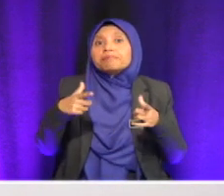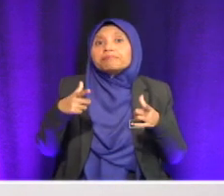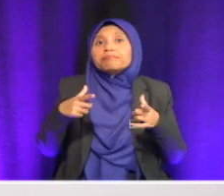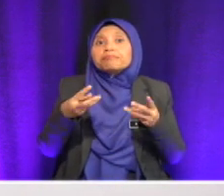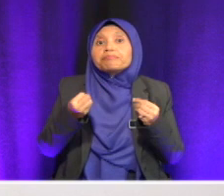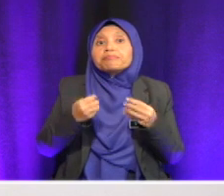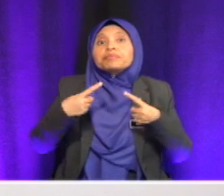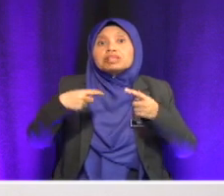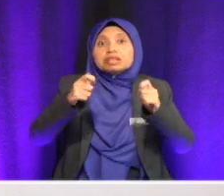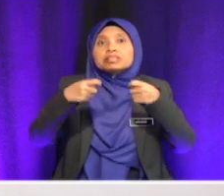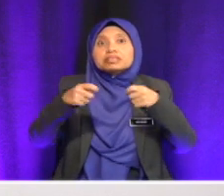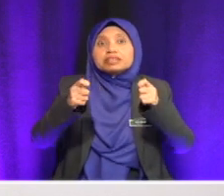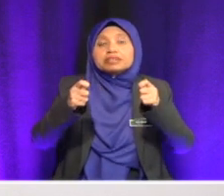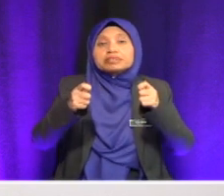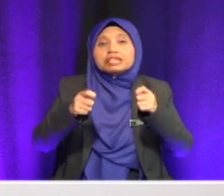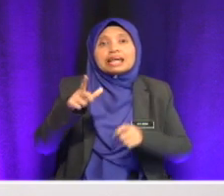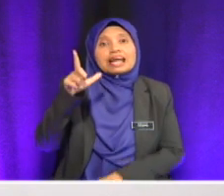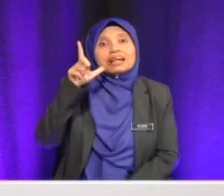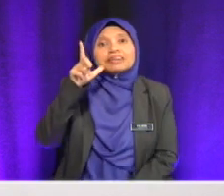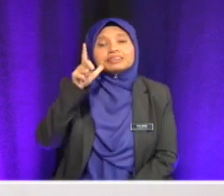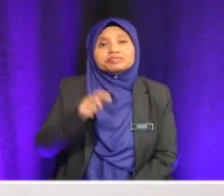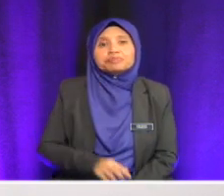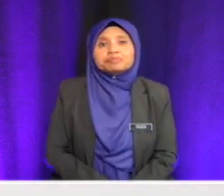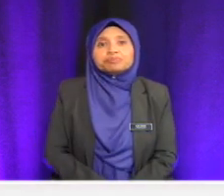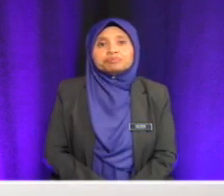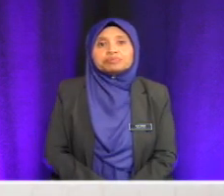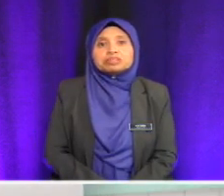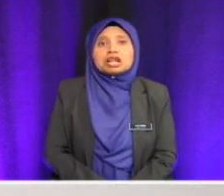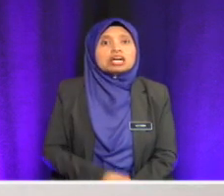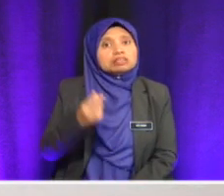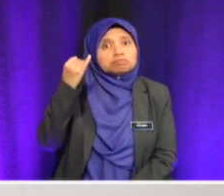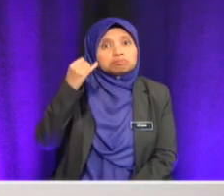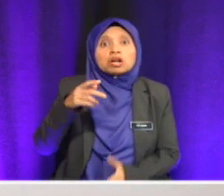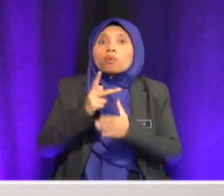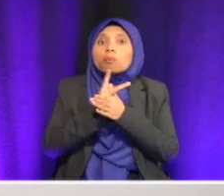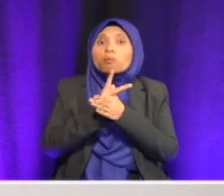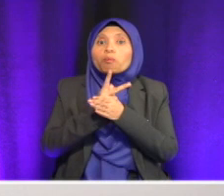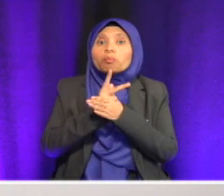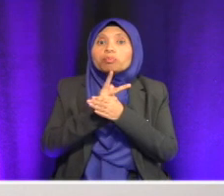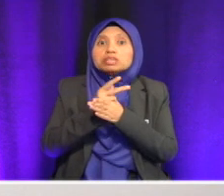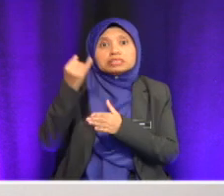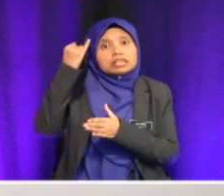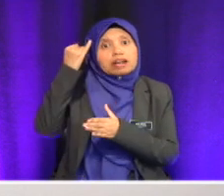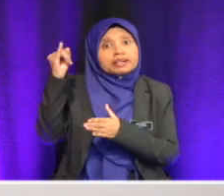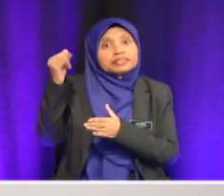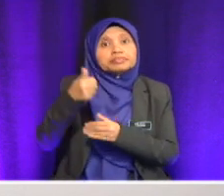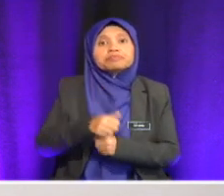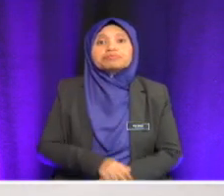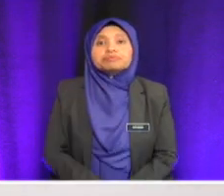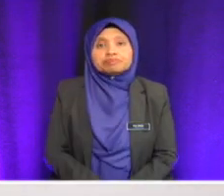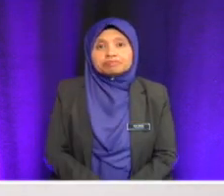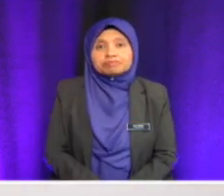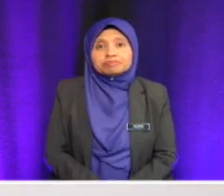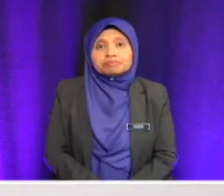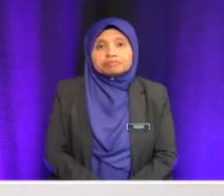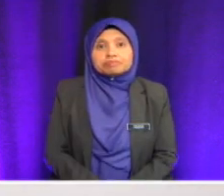try to share your opinion? Okay, Laili. Okay, Laili. Laili, can you please share your idea on which animal you consider intelligent?